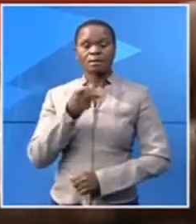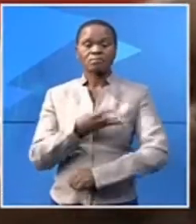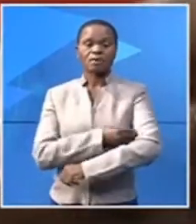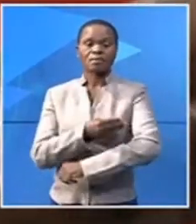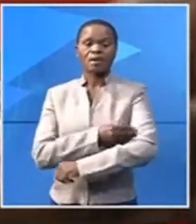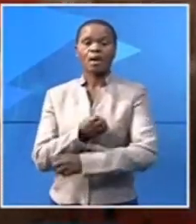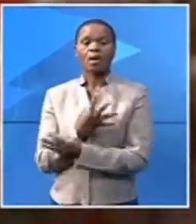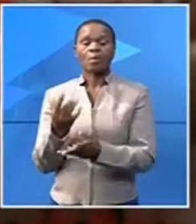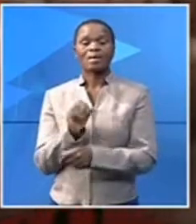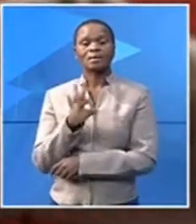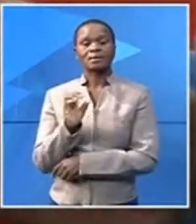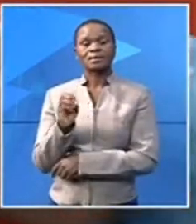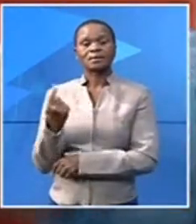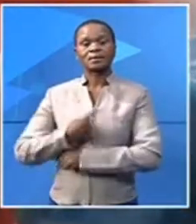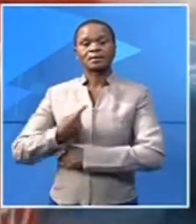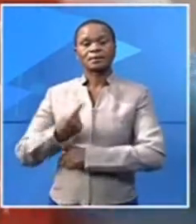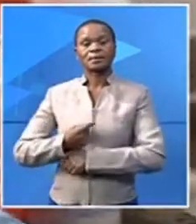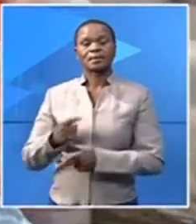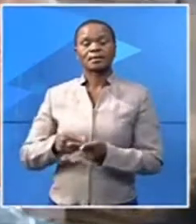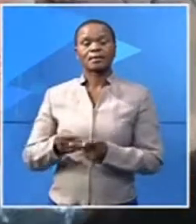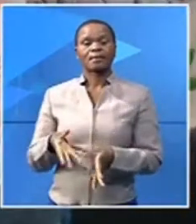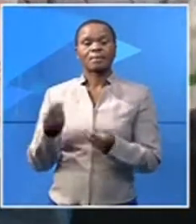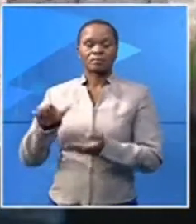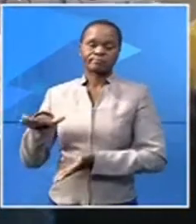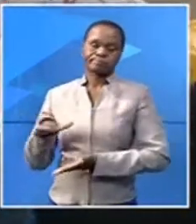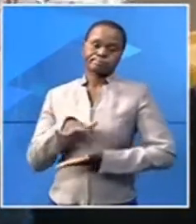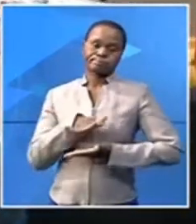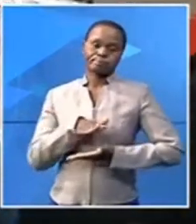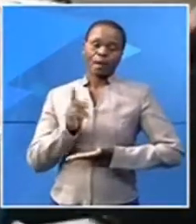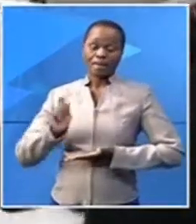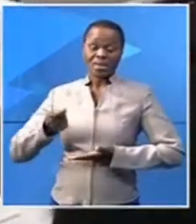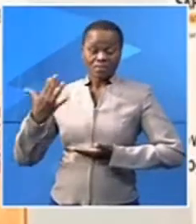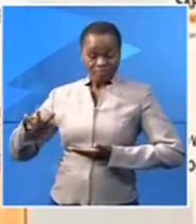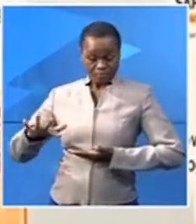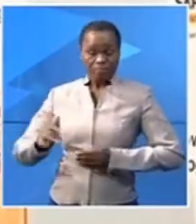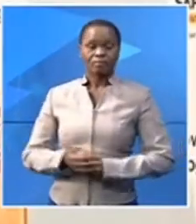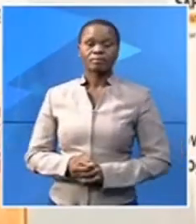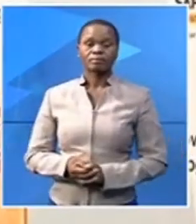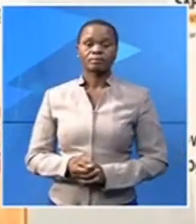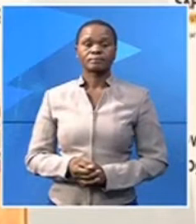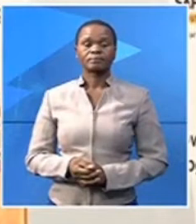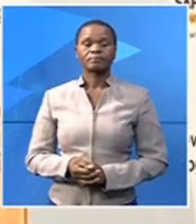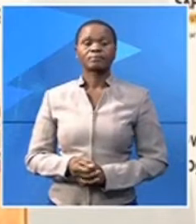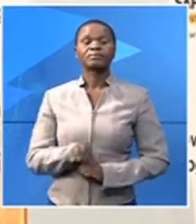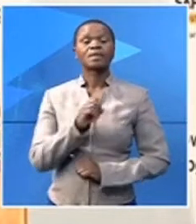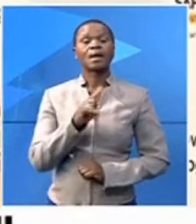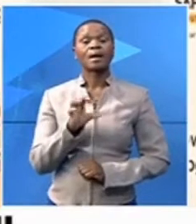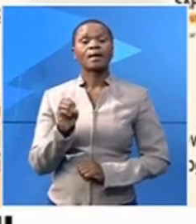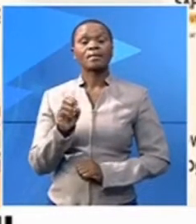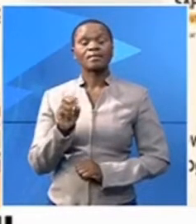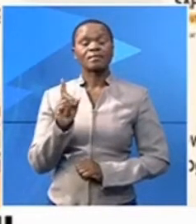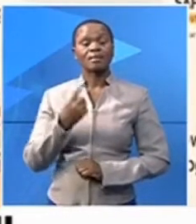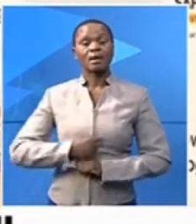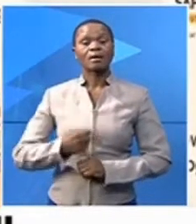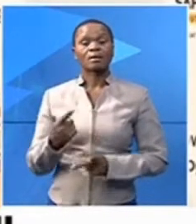ababalela ku-300,000 ngelanga naliqeda ukufumana imithamo yomjovo ebhadelweko. At 100,000 per